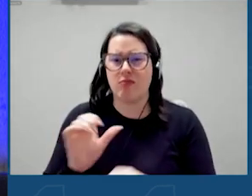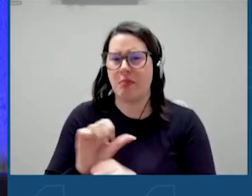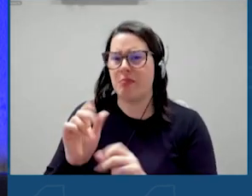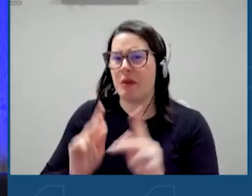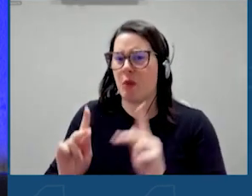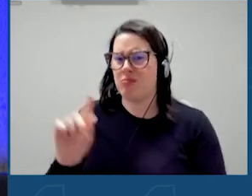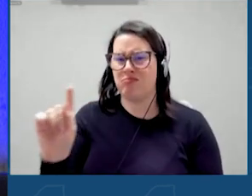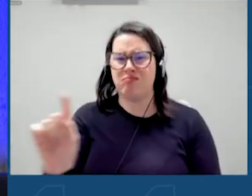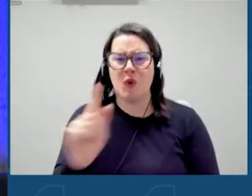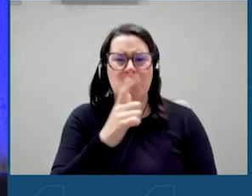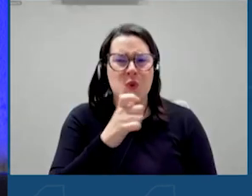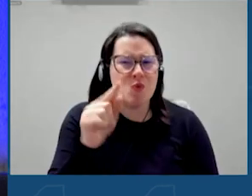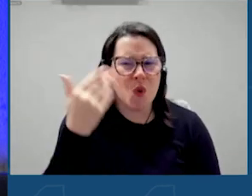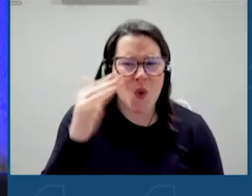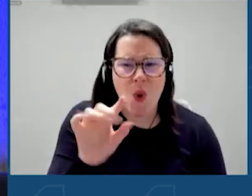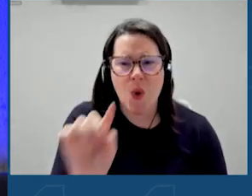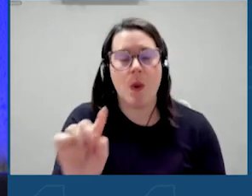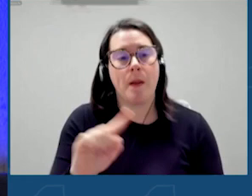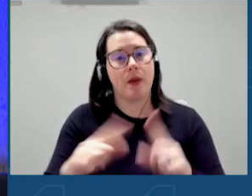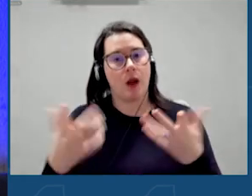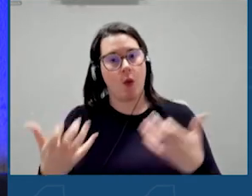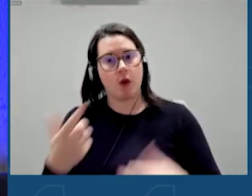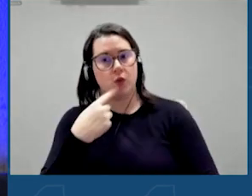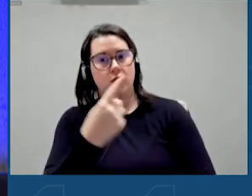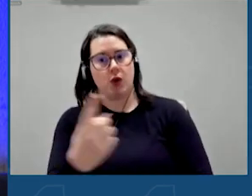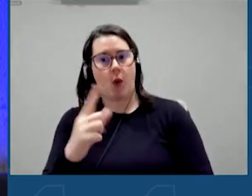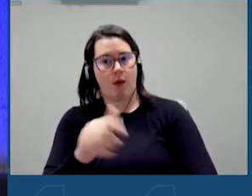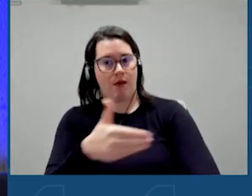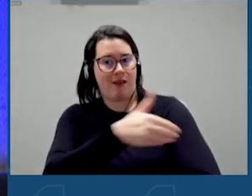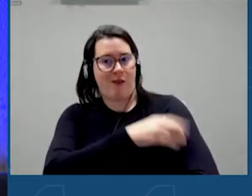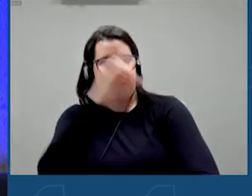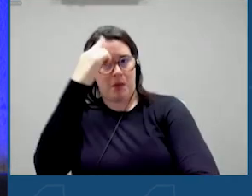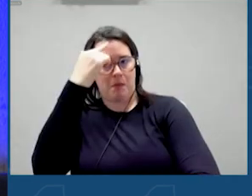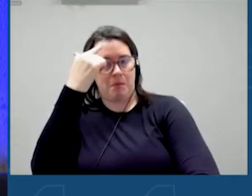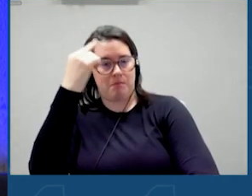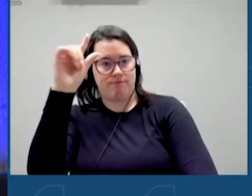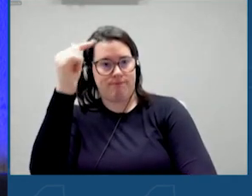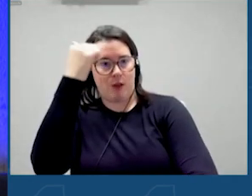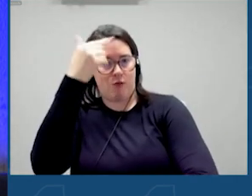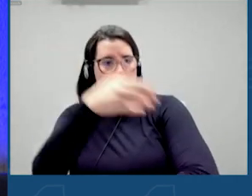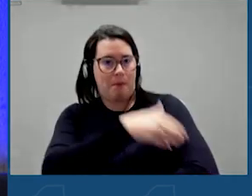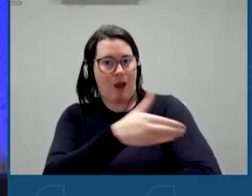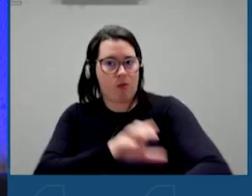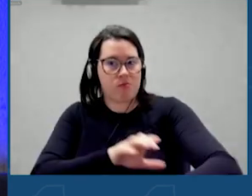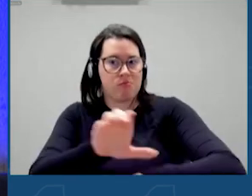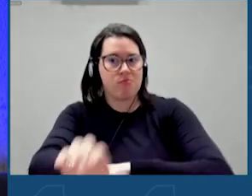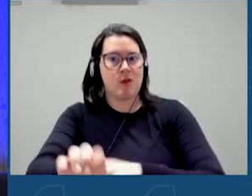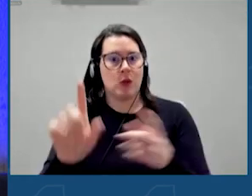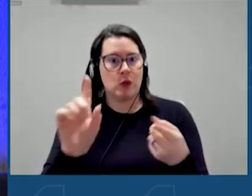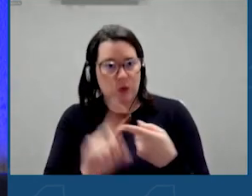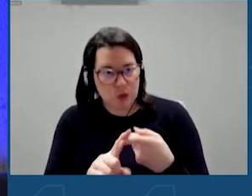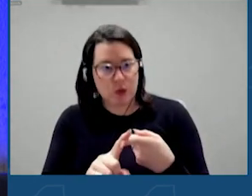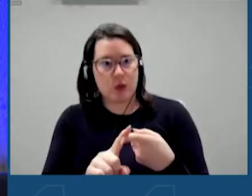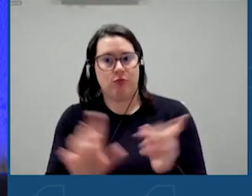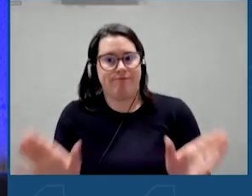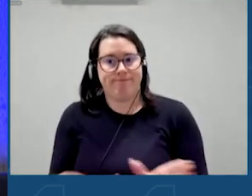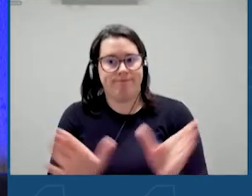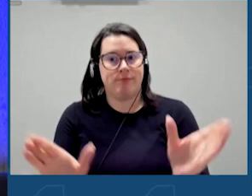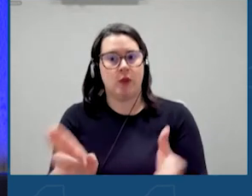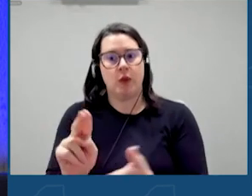tell them how I could use the power of government to move New York State forward. And I put affordable housing